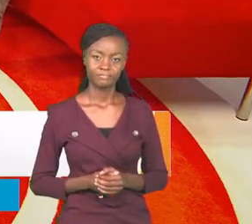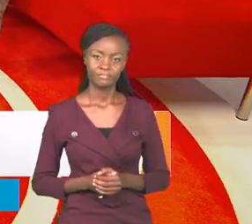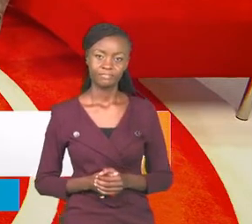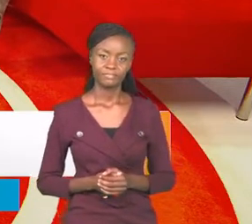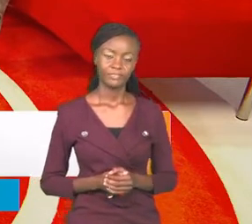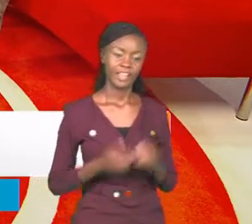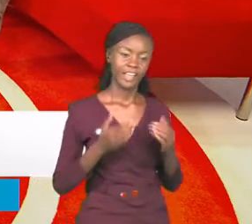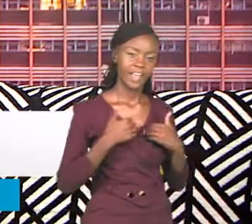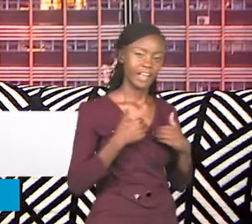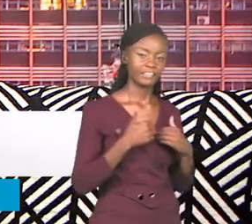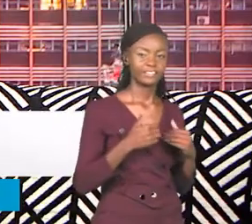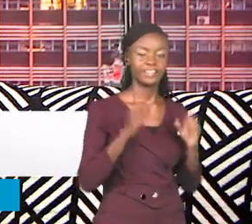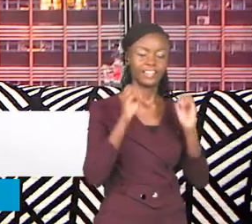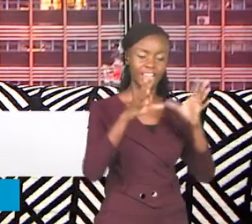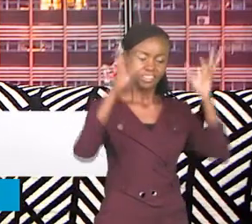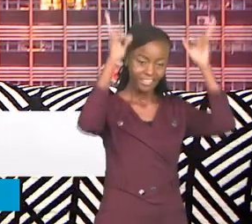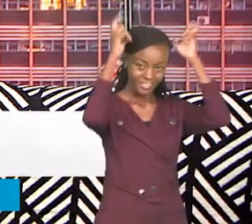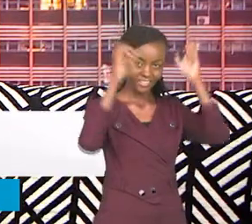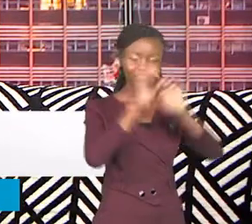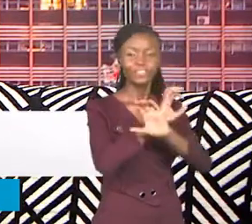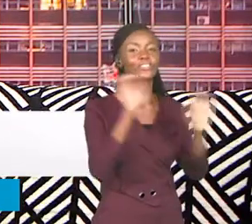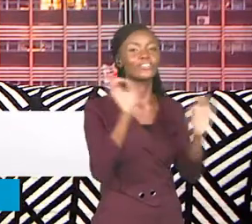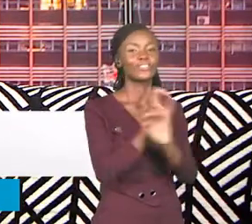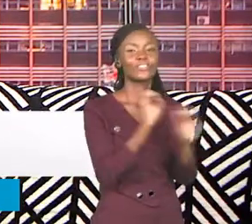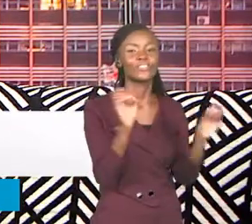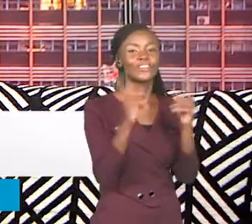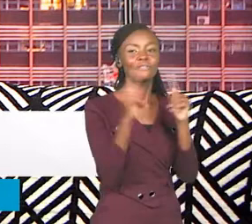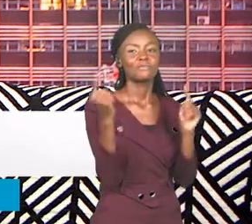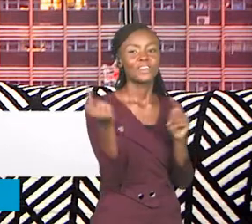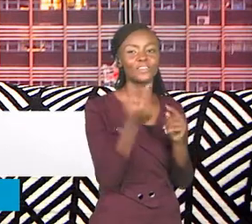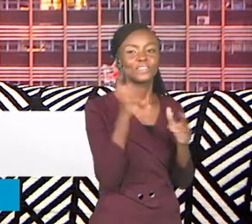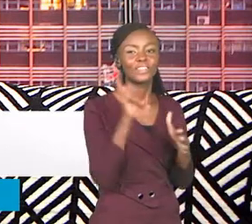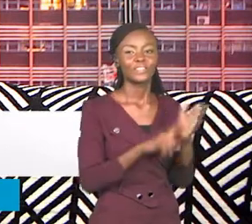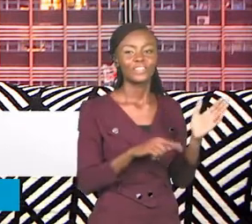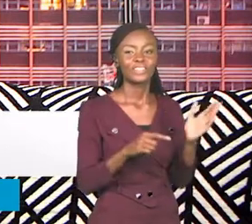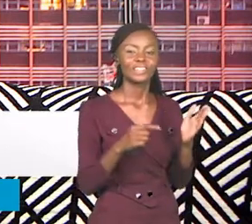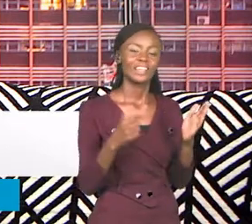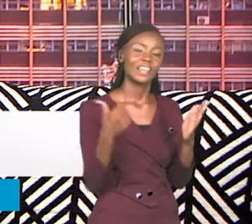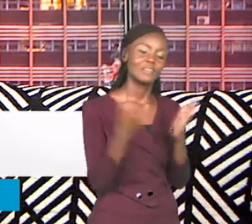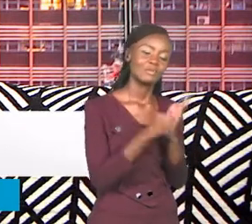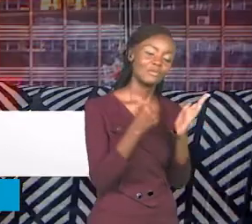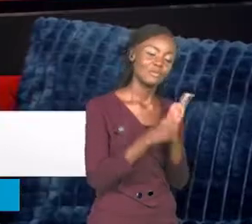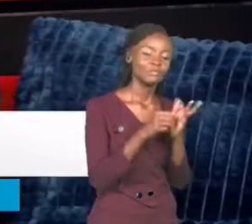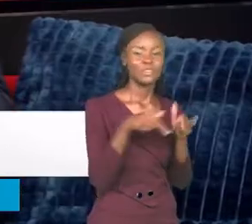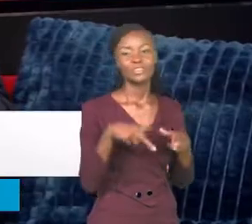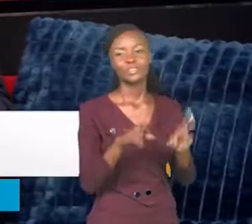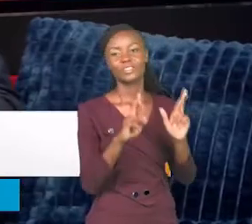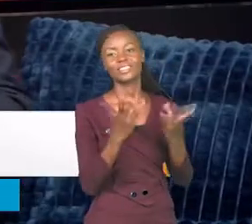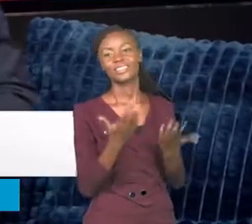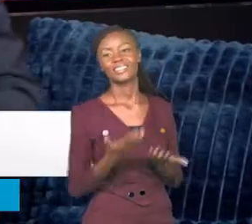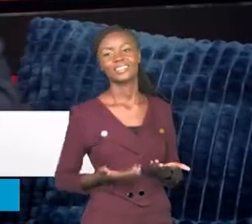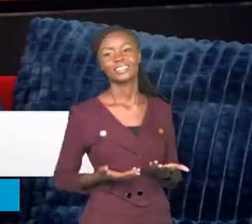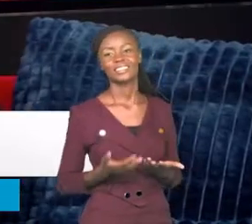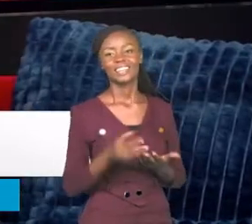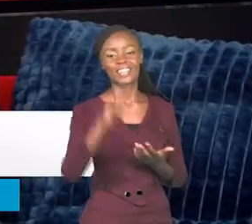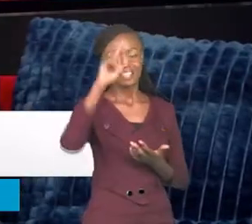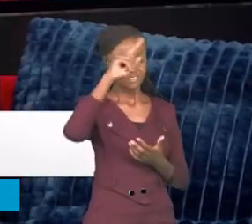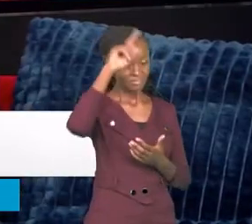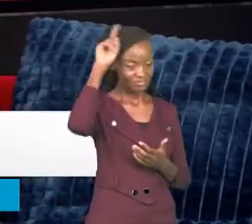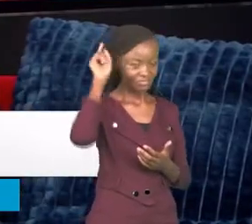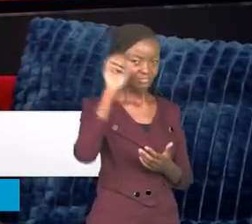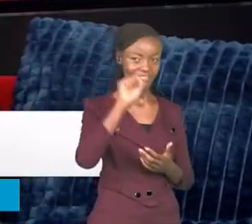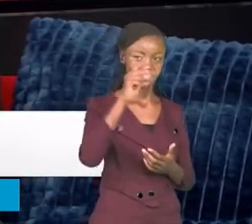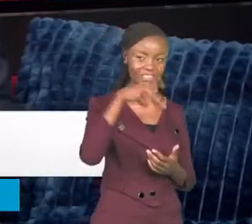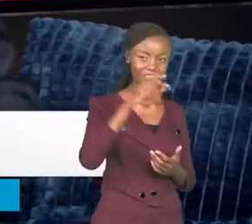nothing devilish around that area. Mm-hmm. It's just. A road engineering issue. Neither a black spot. Neither a black spot. High collision area.